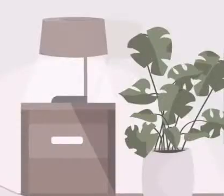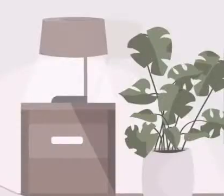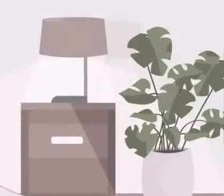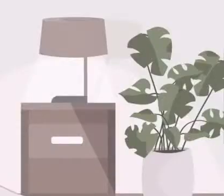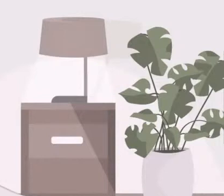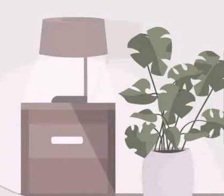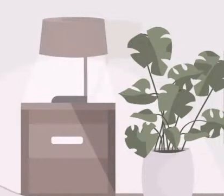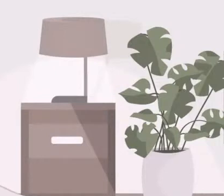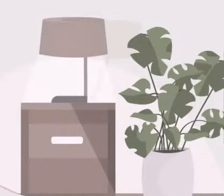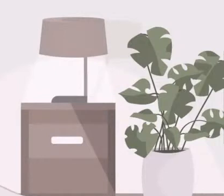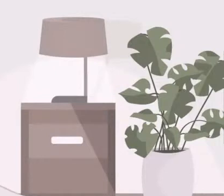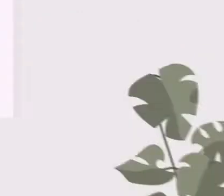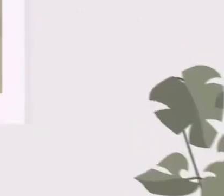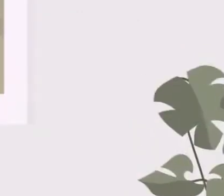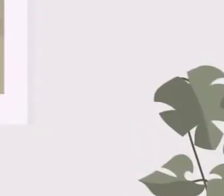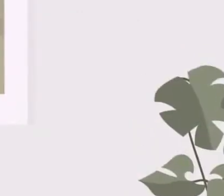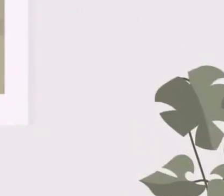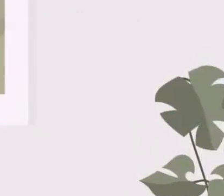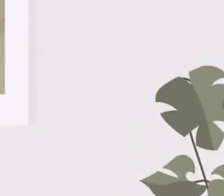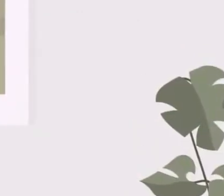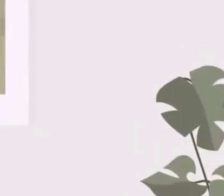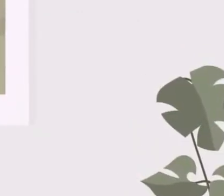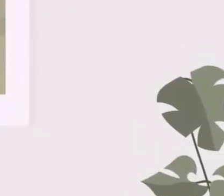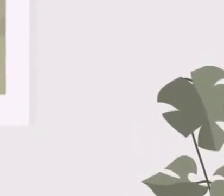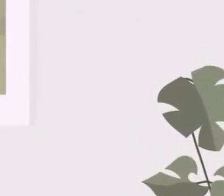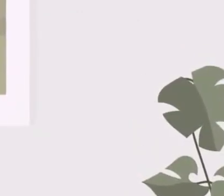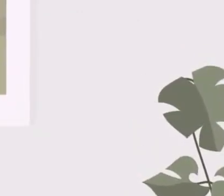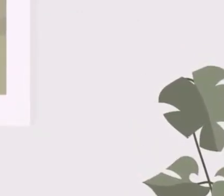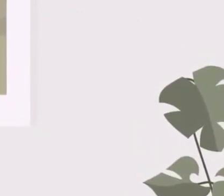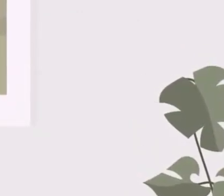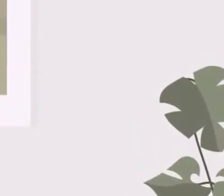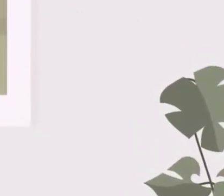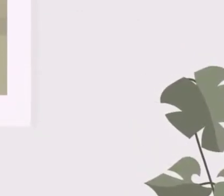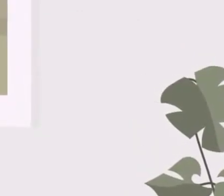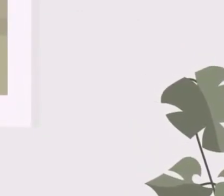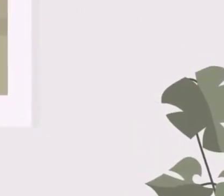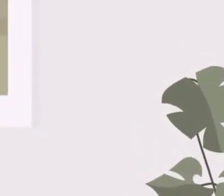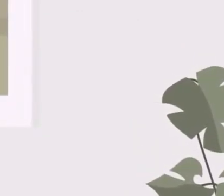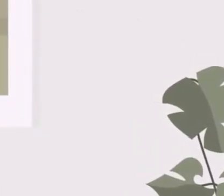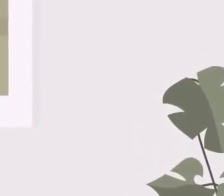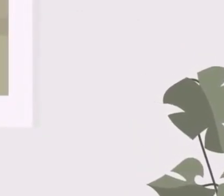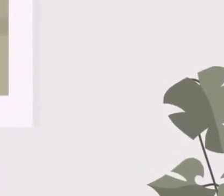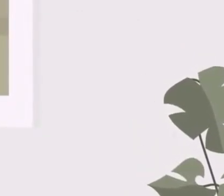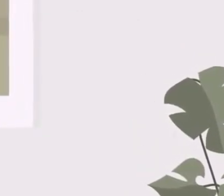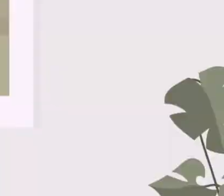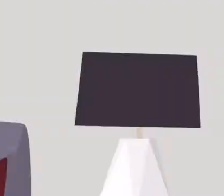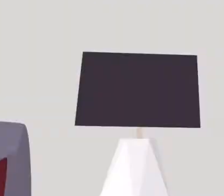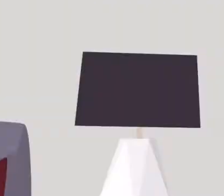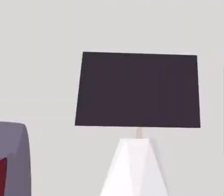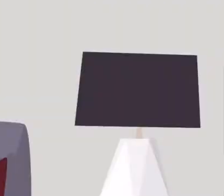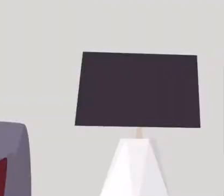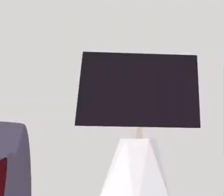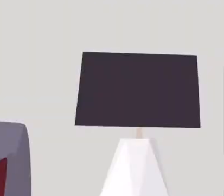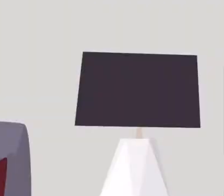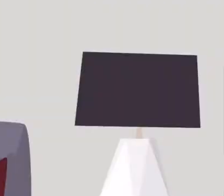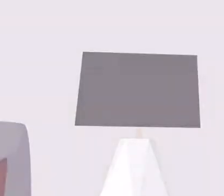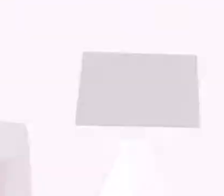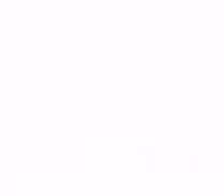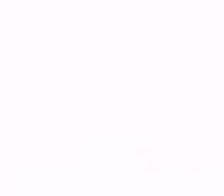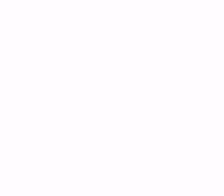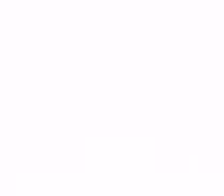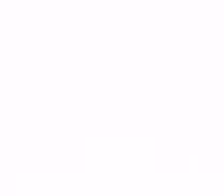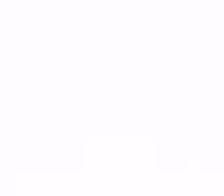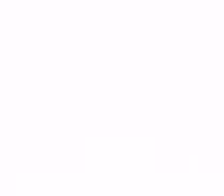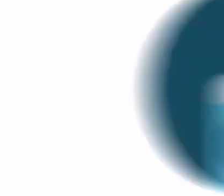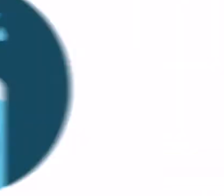breaking curfew. One time is too much time for COVID to get in at me and harm me and my family. This is how I see